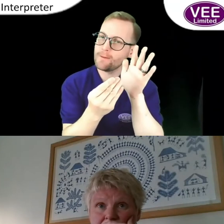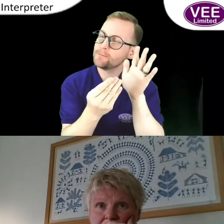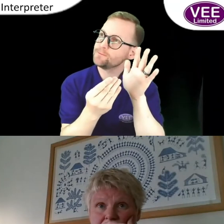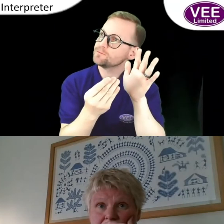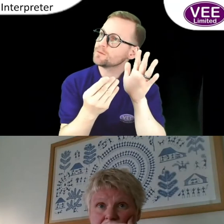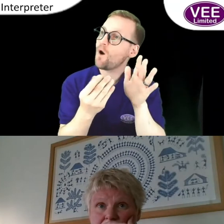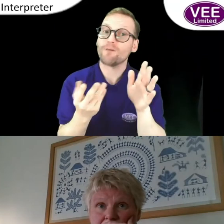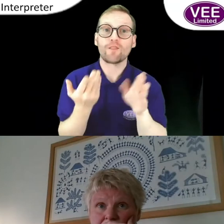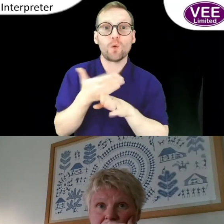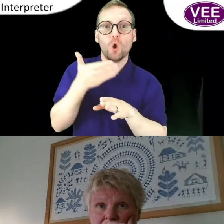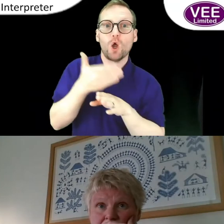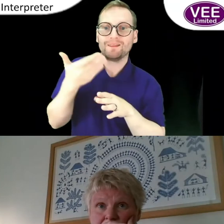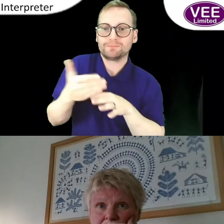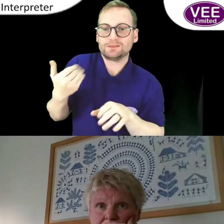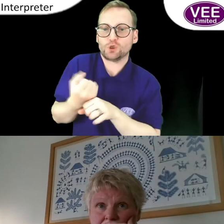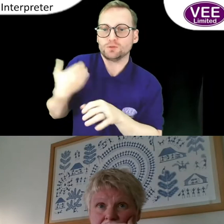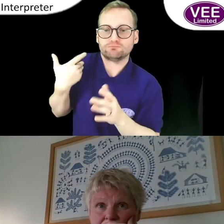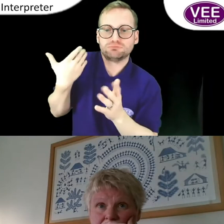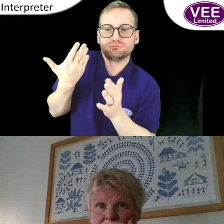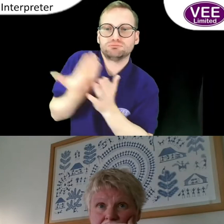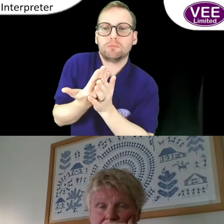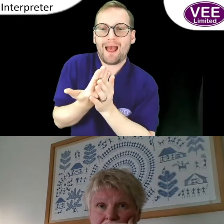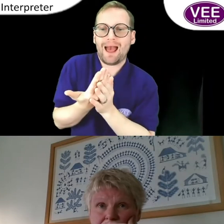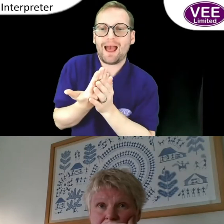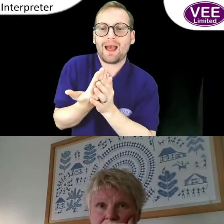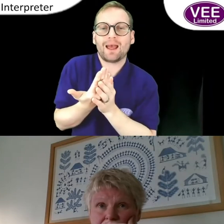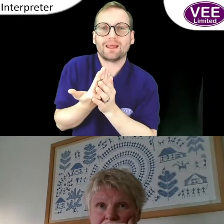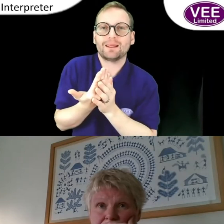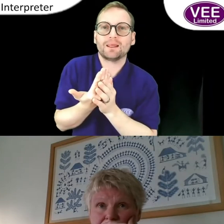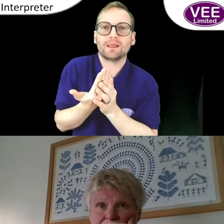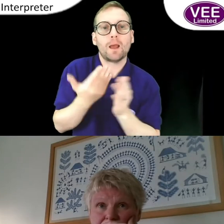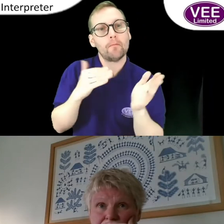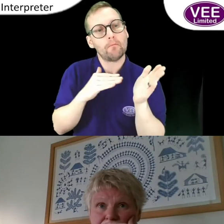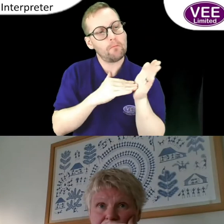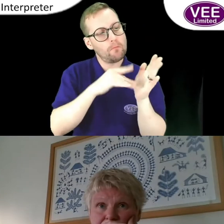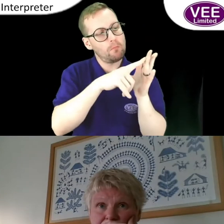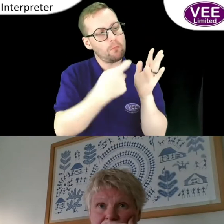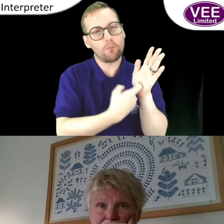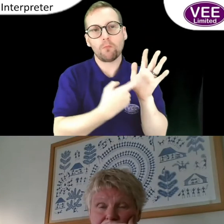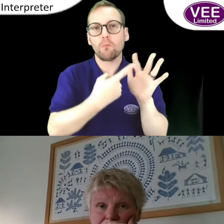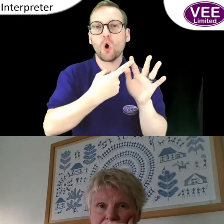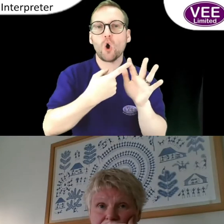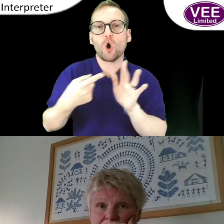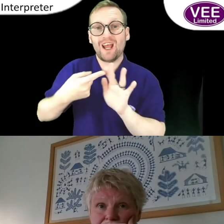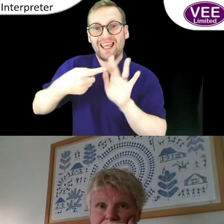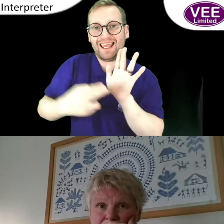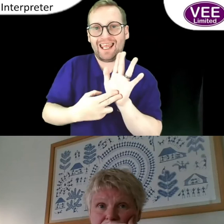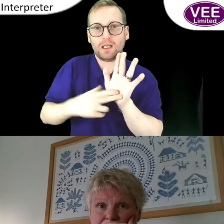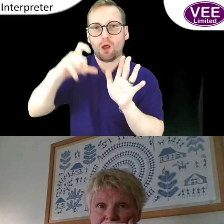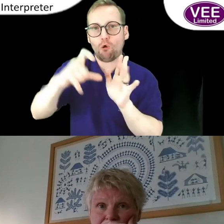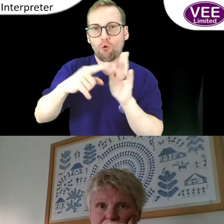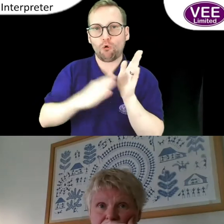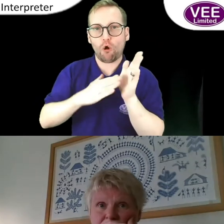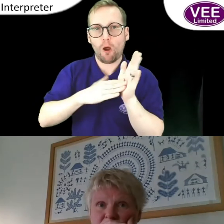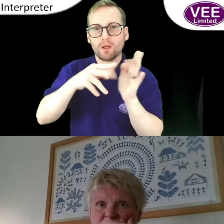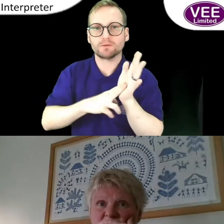of some of the work that has been done by some of the More in Common groups that we worked with to develop that exhibition. So I just thought,